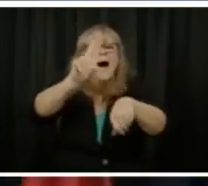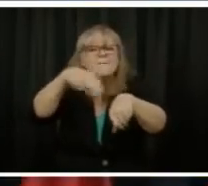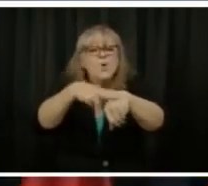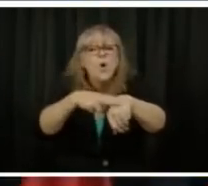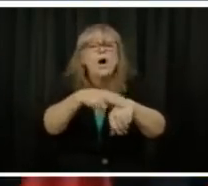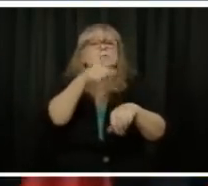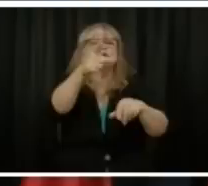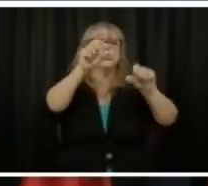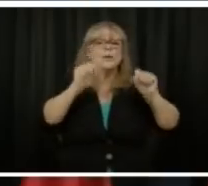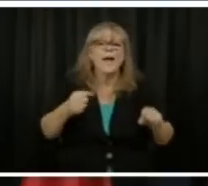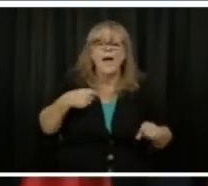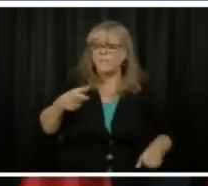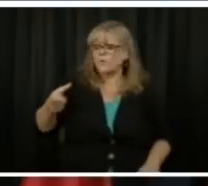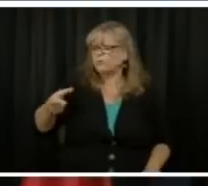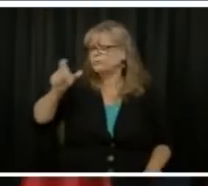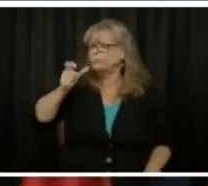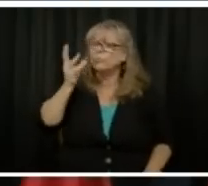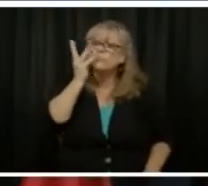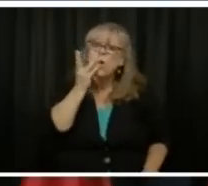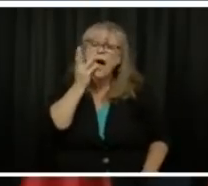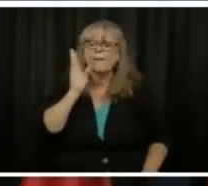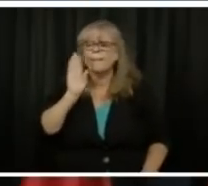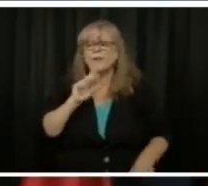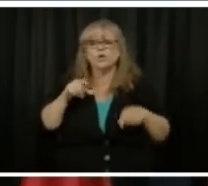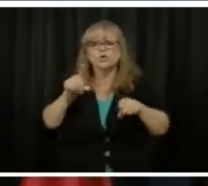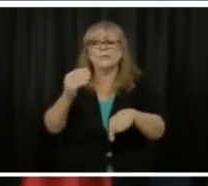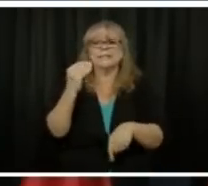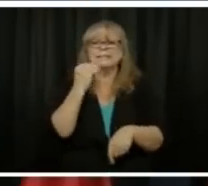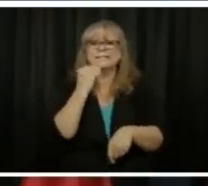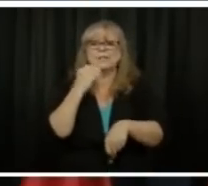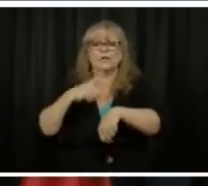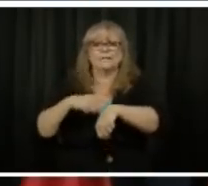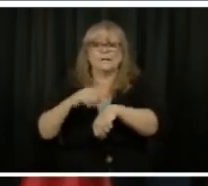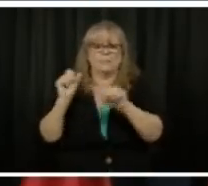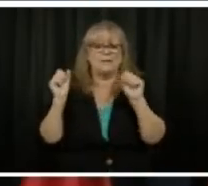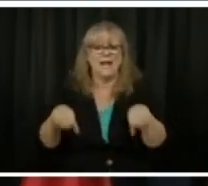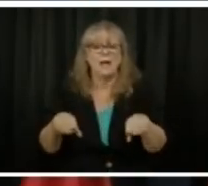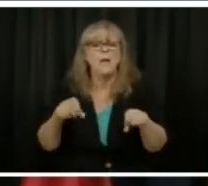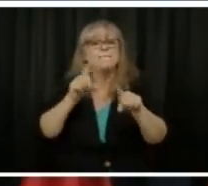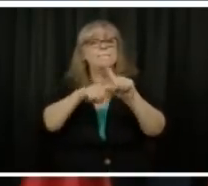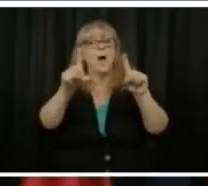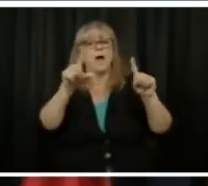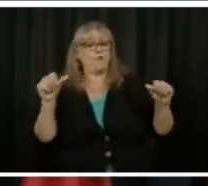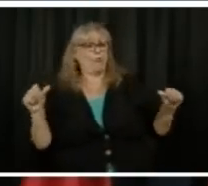anybody who has been drunk just knows this inherently. Your